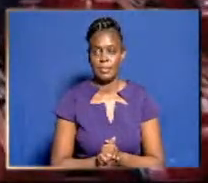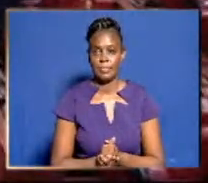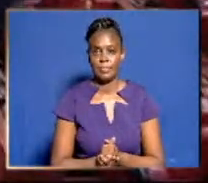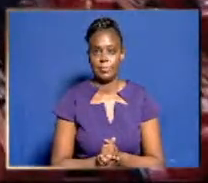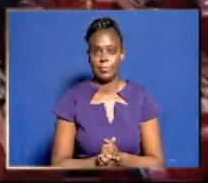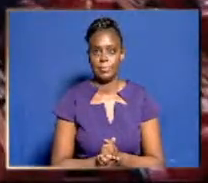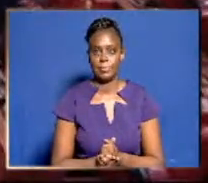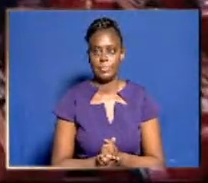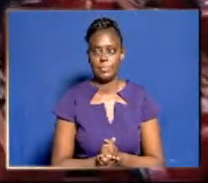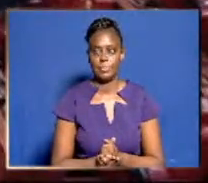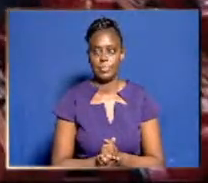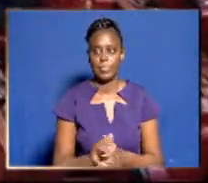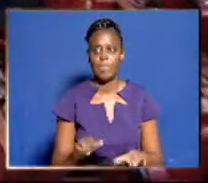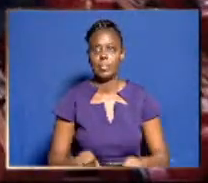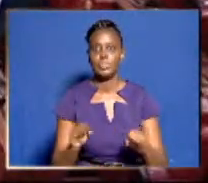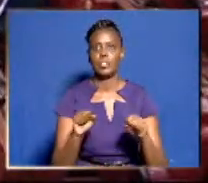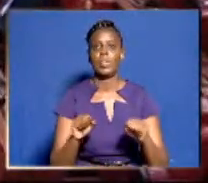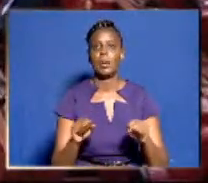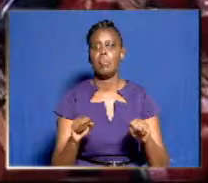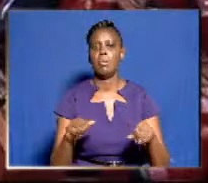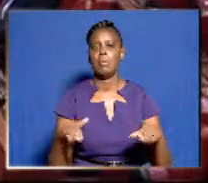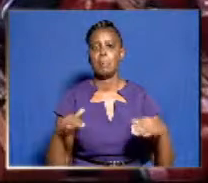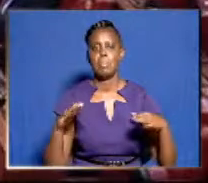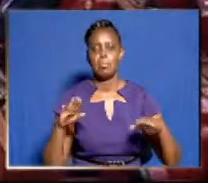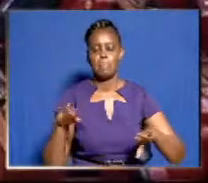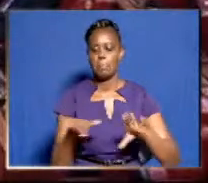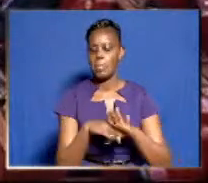There is no quorum, Chair.